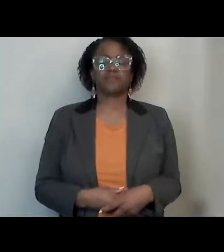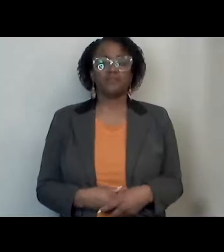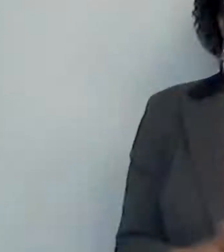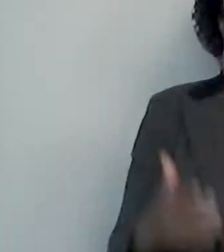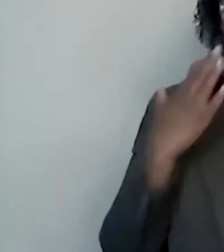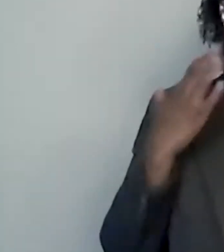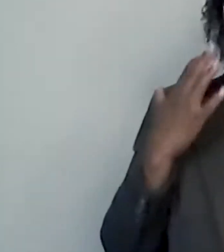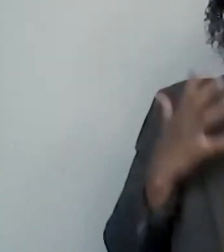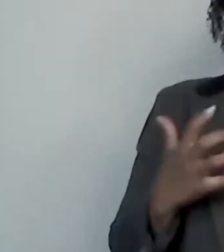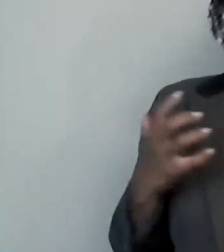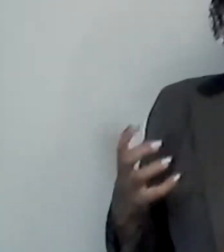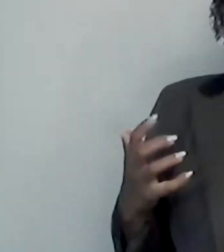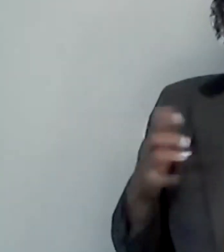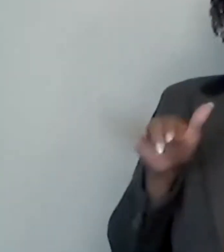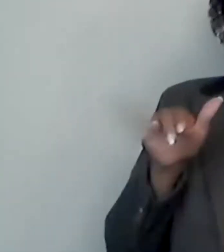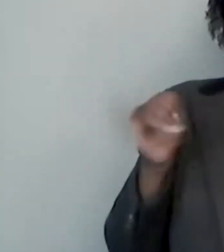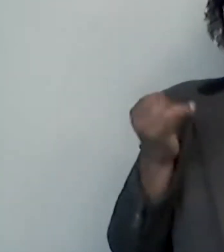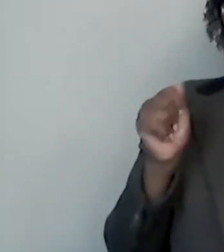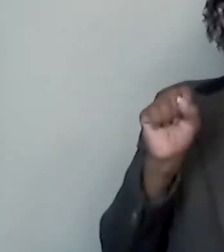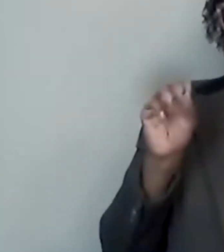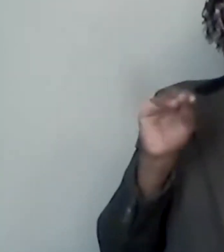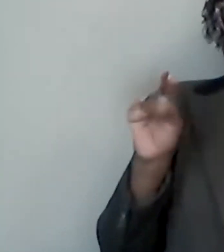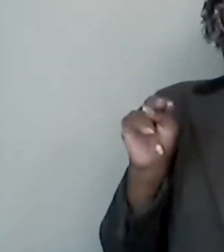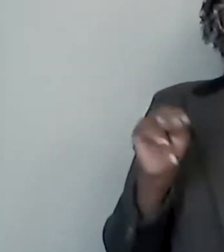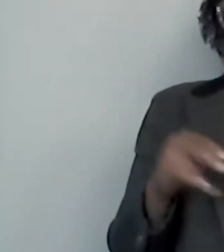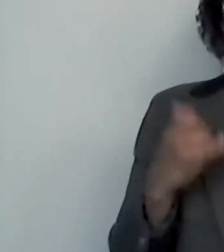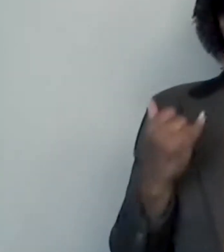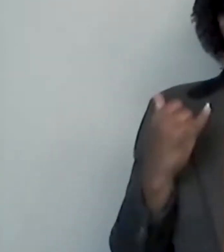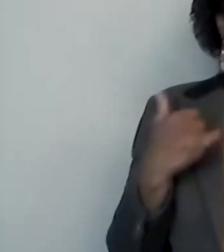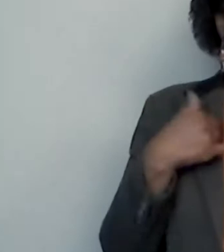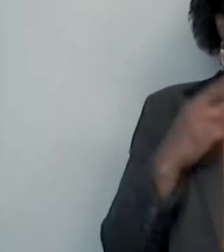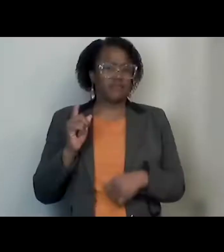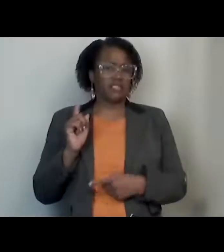Thank you. Thank you, Jazmín. I have a small note